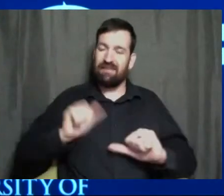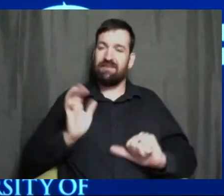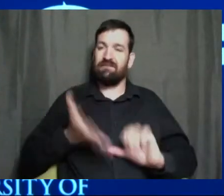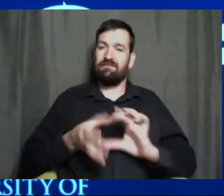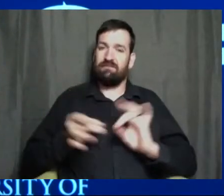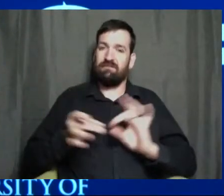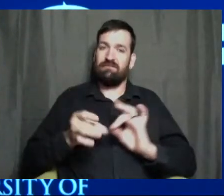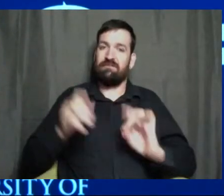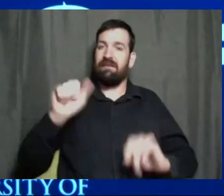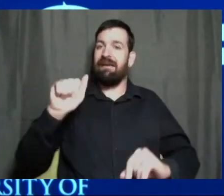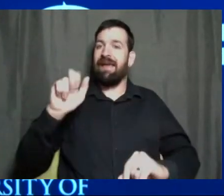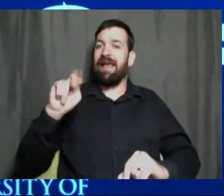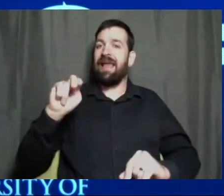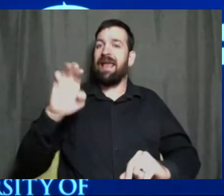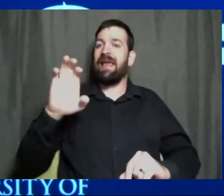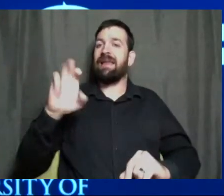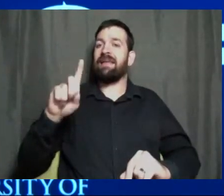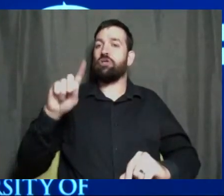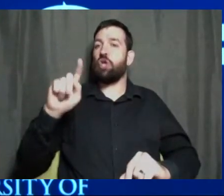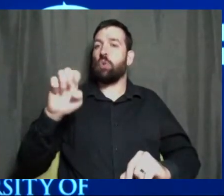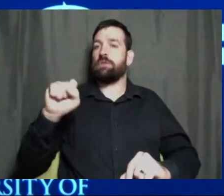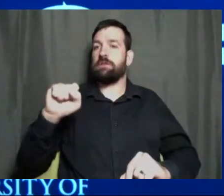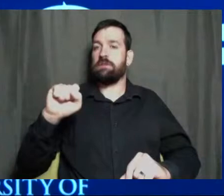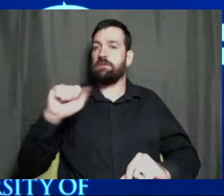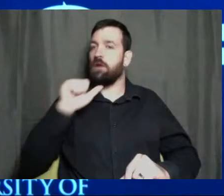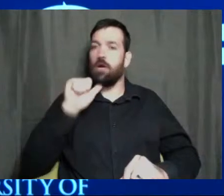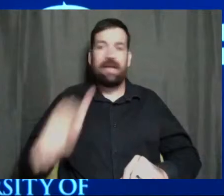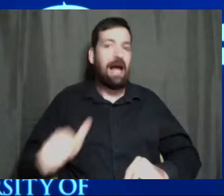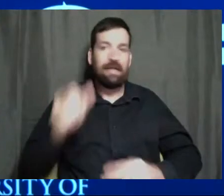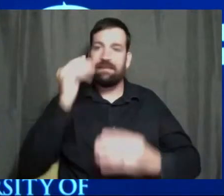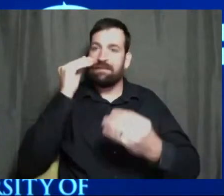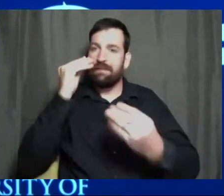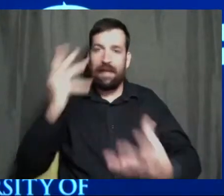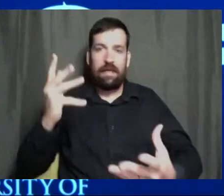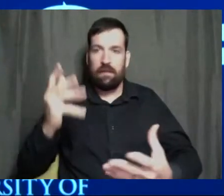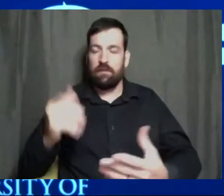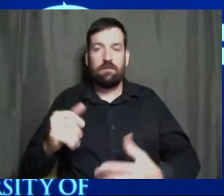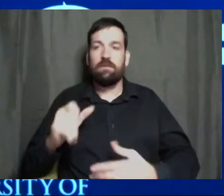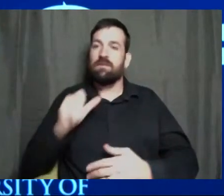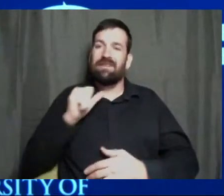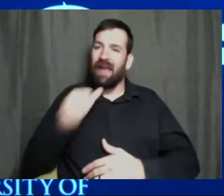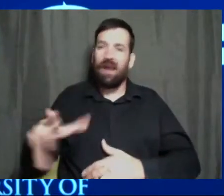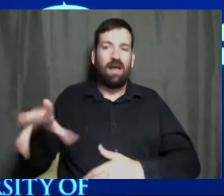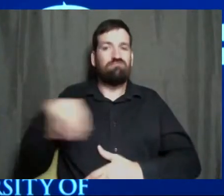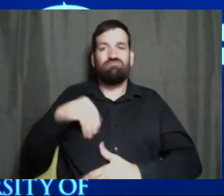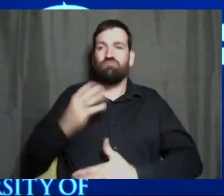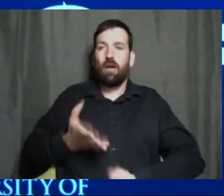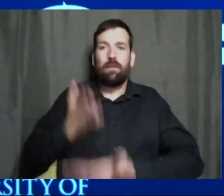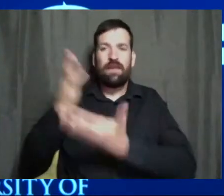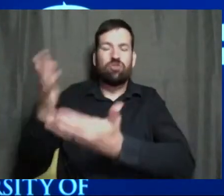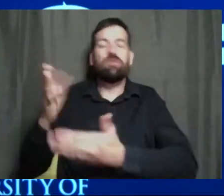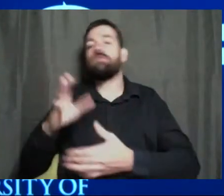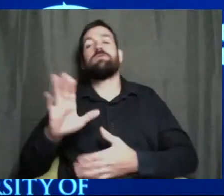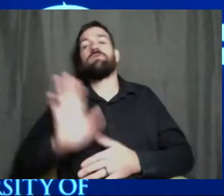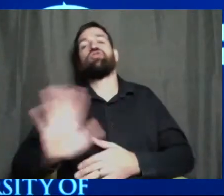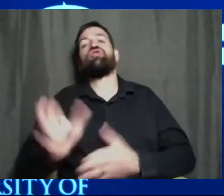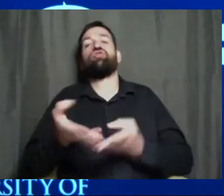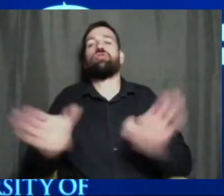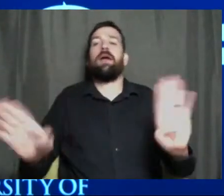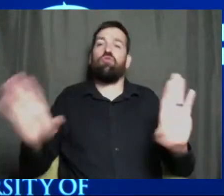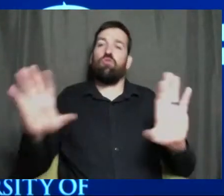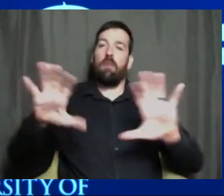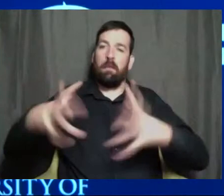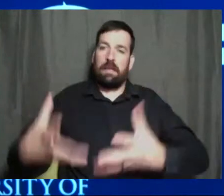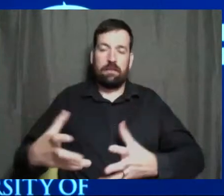not data, right? We can't take recommendations, or the general public should not take recommendations based on one